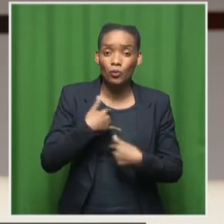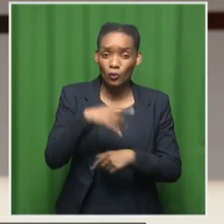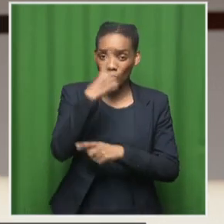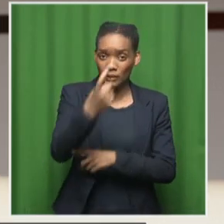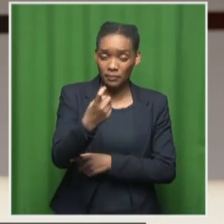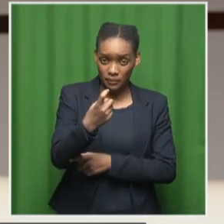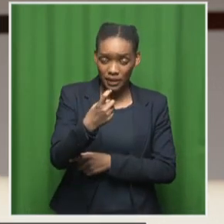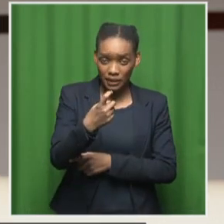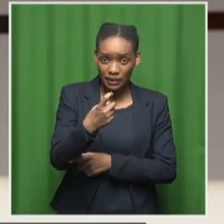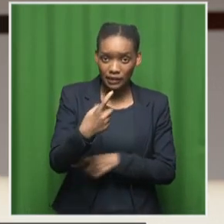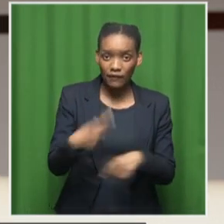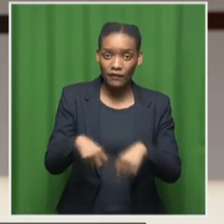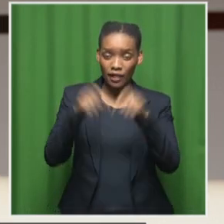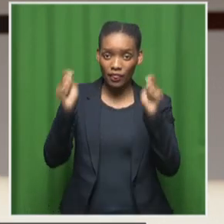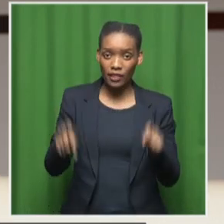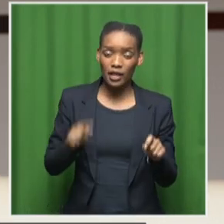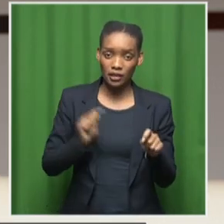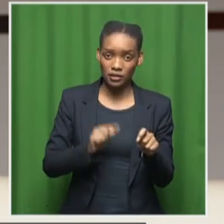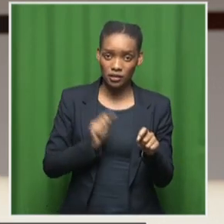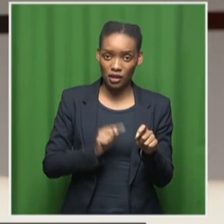in that theatre